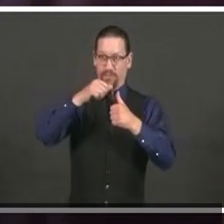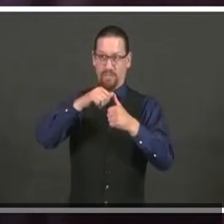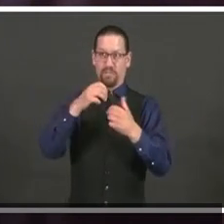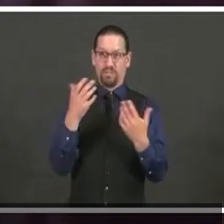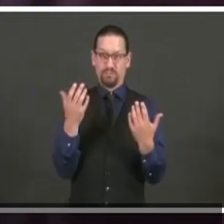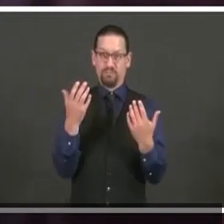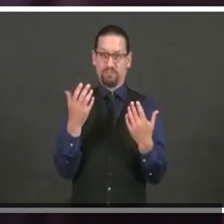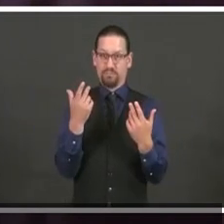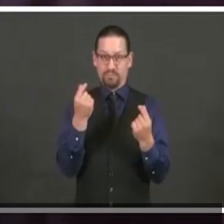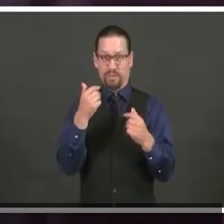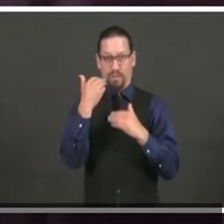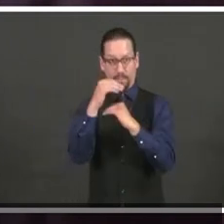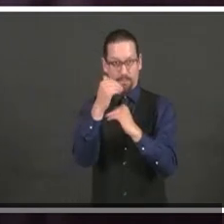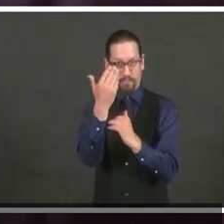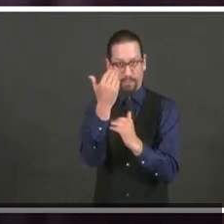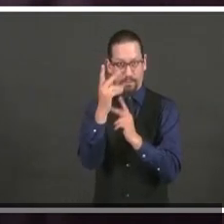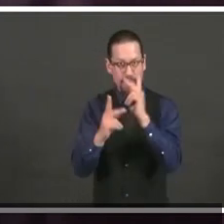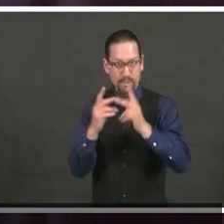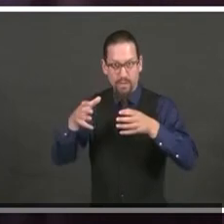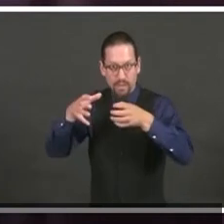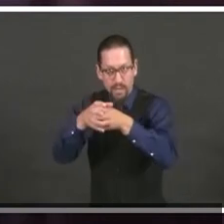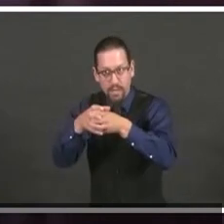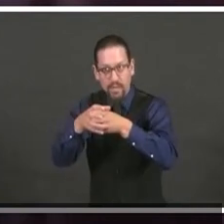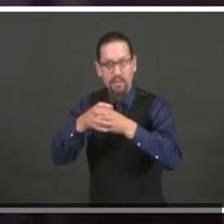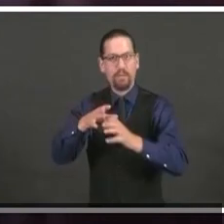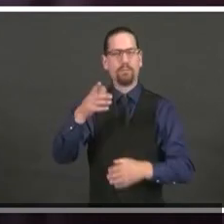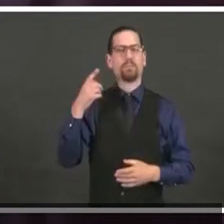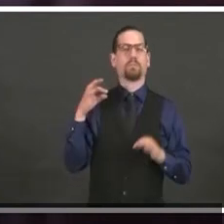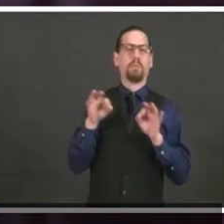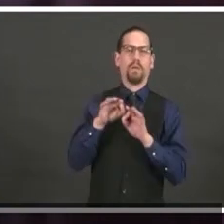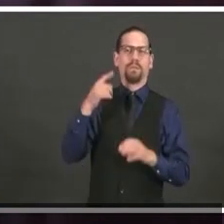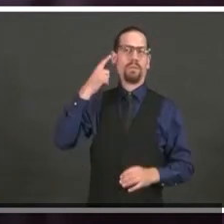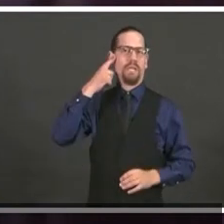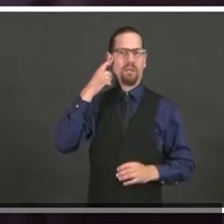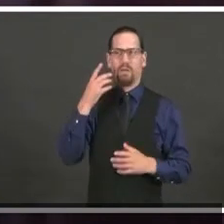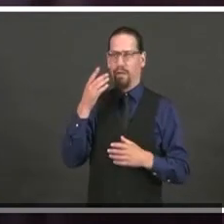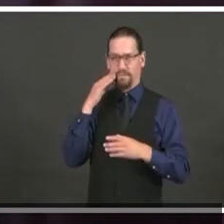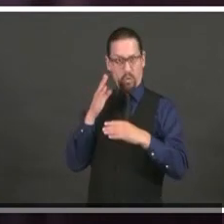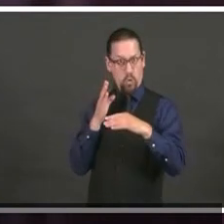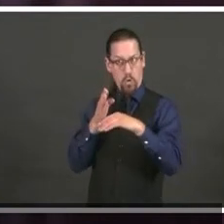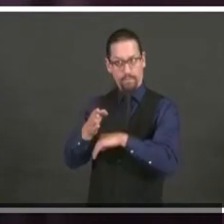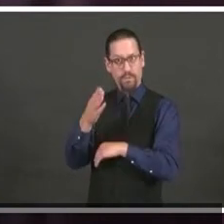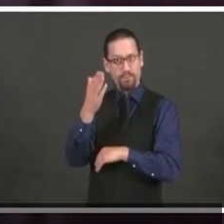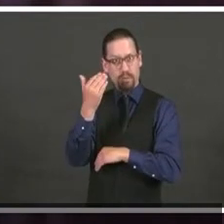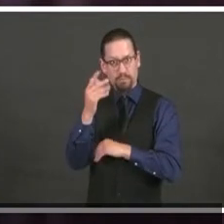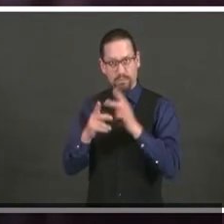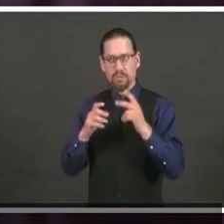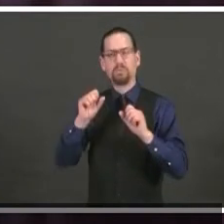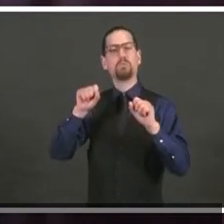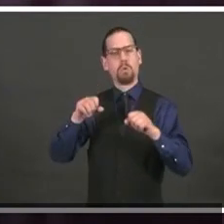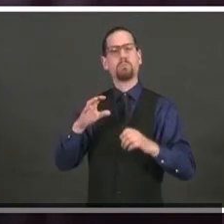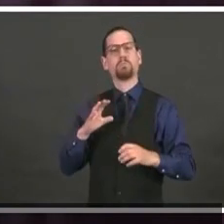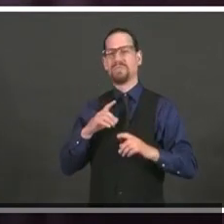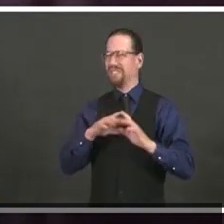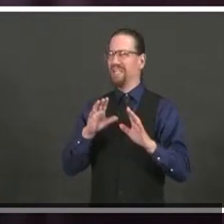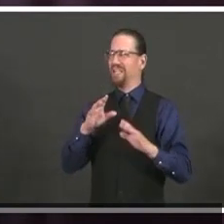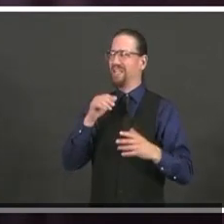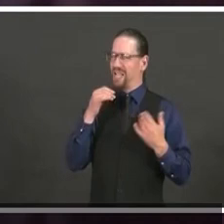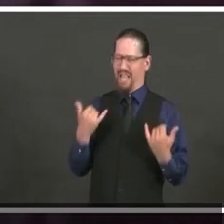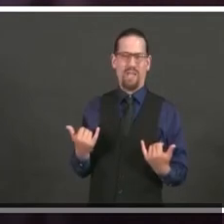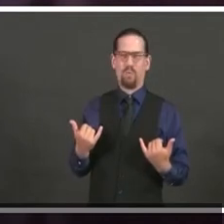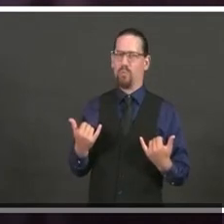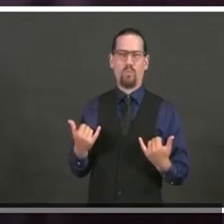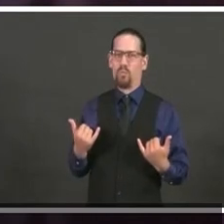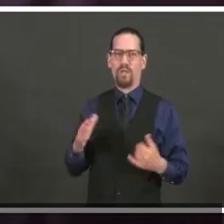we thought it were safe to let you congregate in big groups, we would. And we're asking you, please, to be patient and